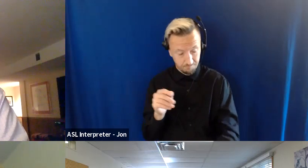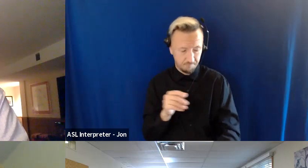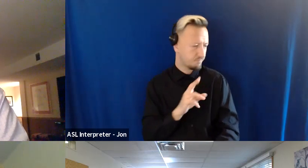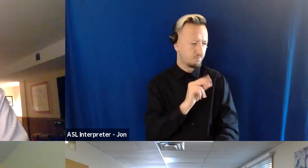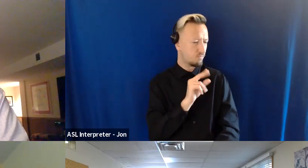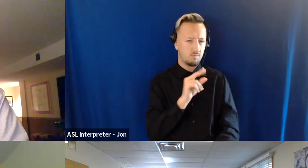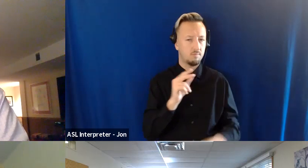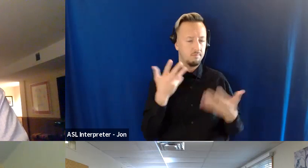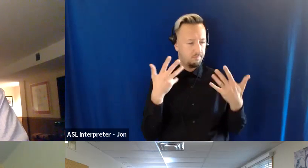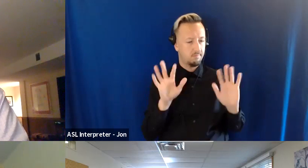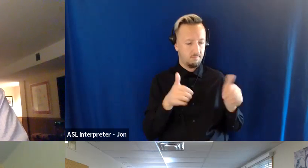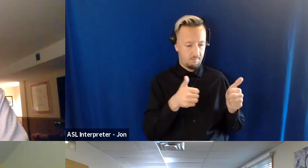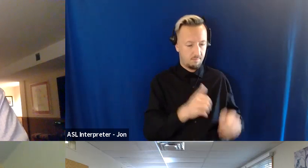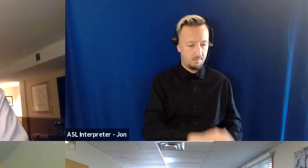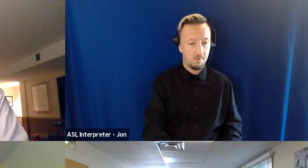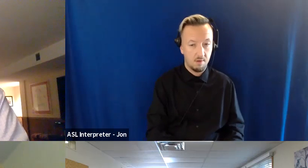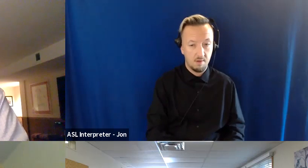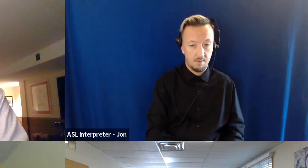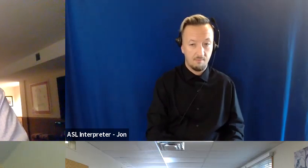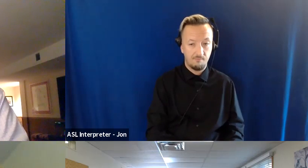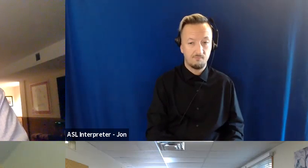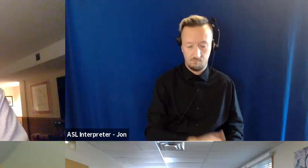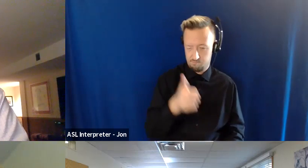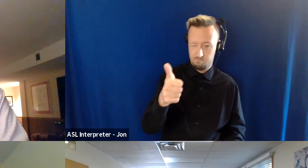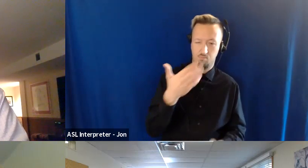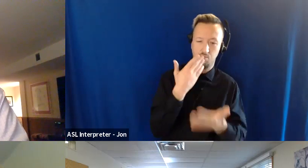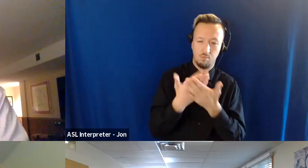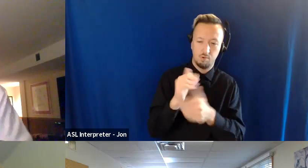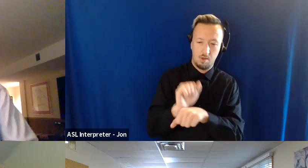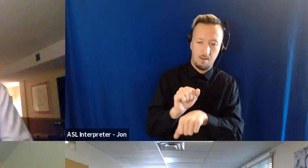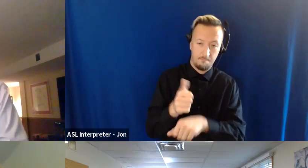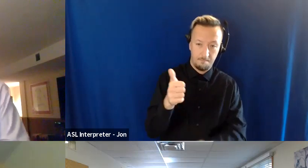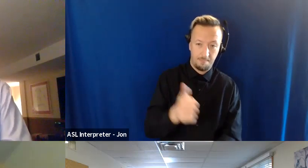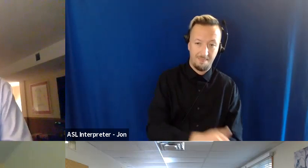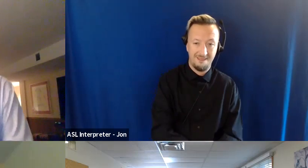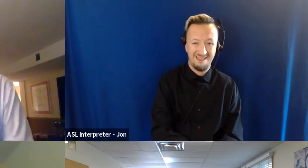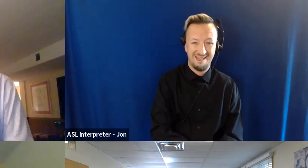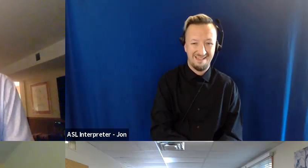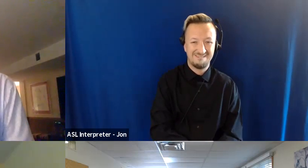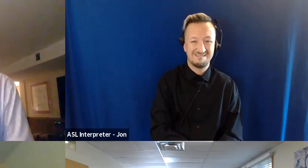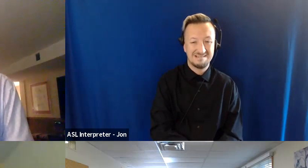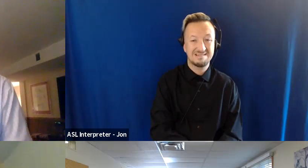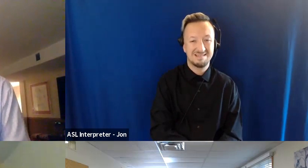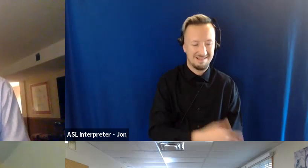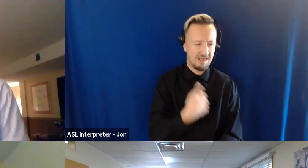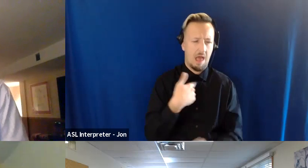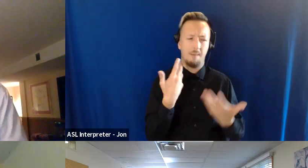Nope, I'm all good. Okay, nice job. All good. We're talking right now.